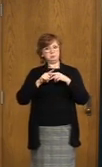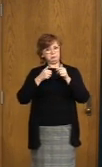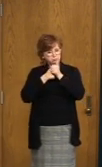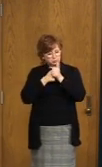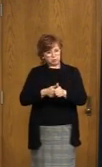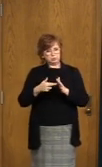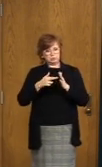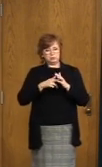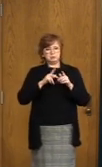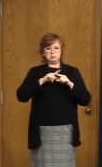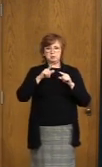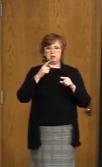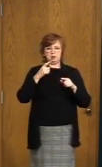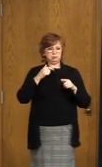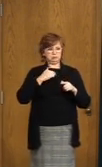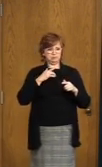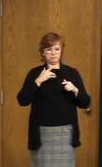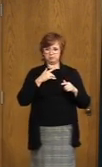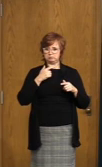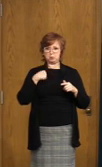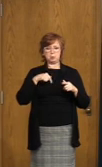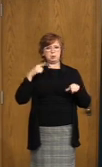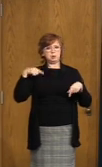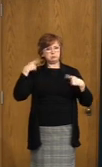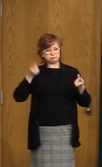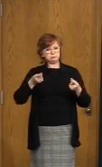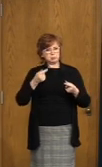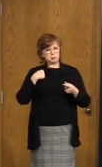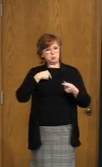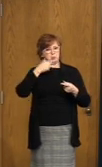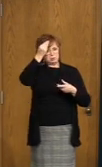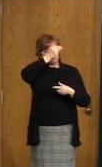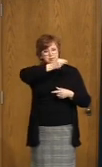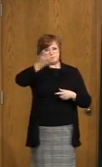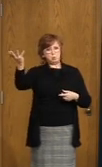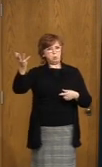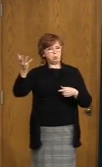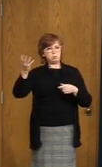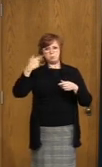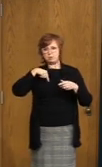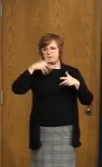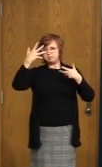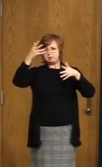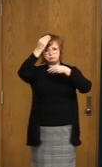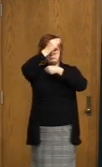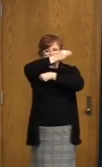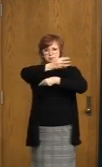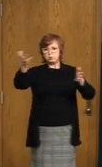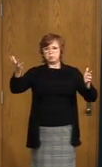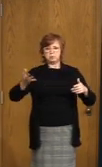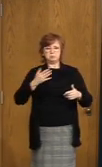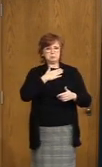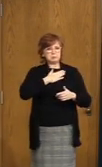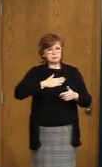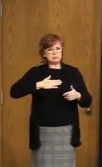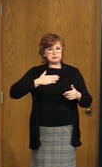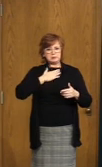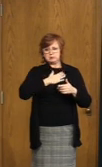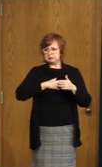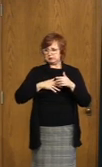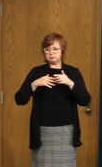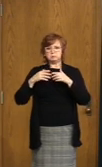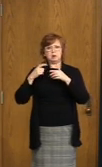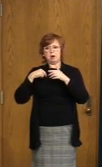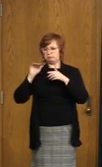over the course of the last few weeks, that we are going to be, and I was encouraging all of those involved to increase the